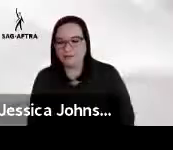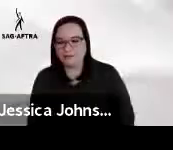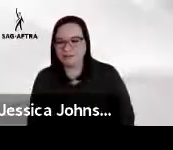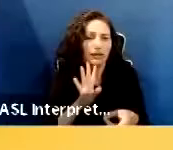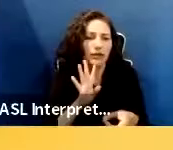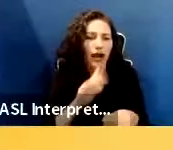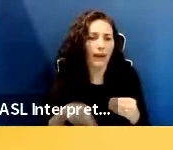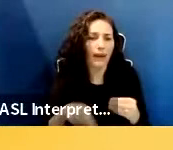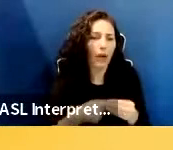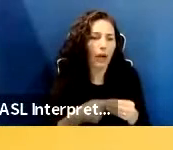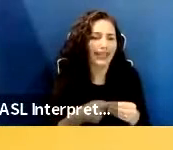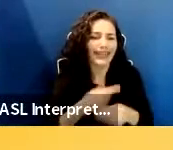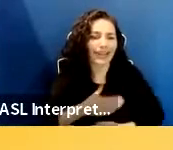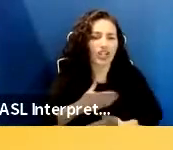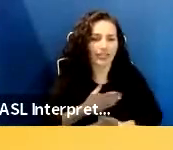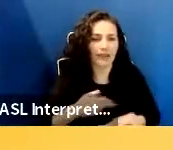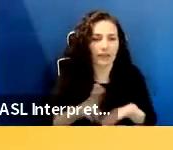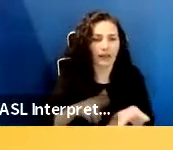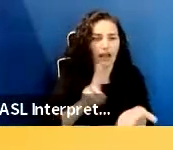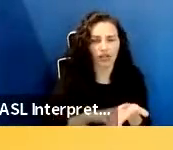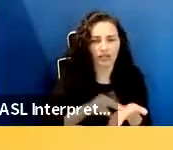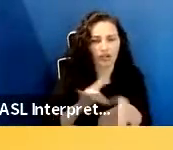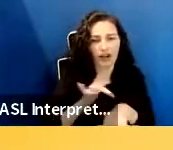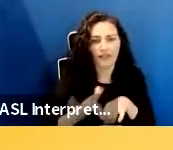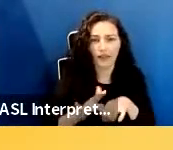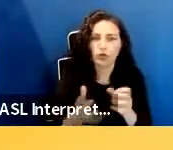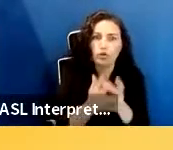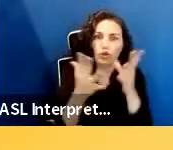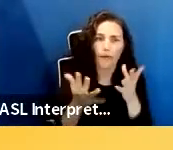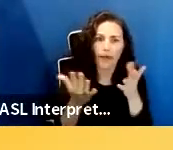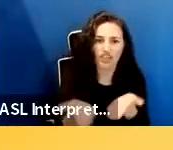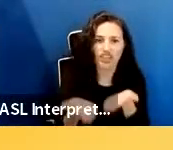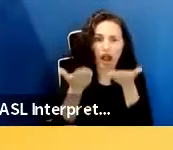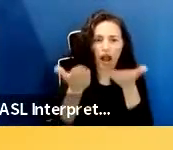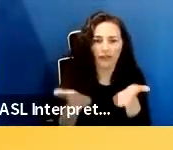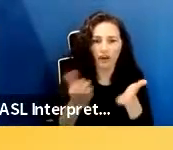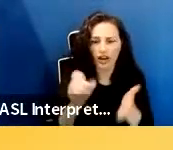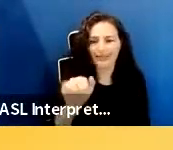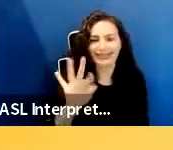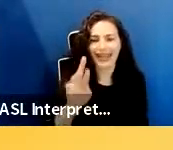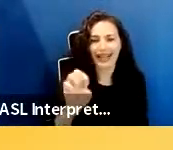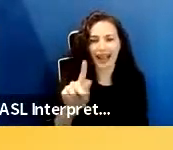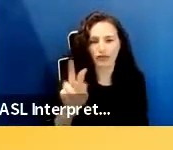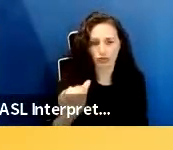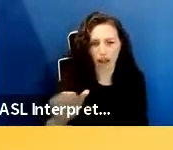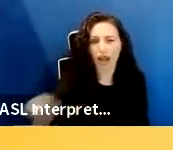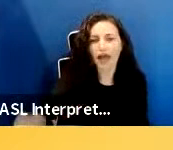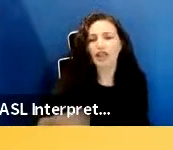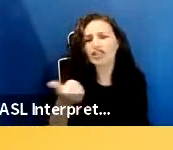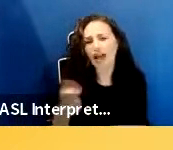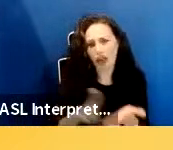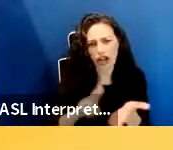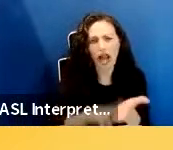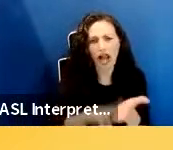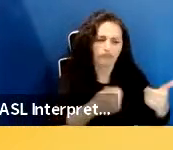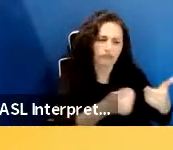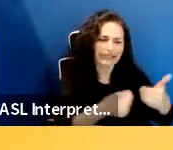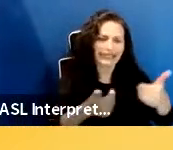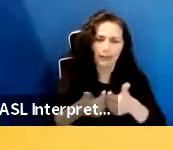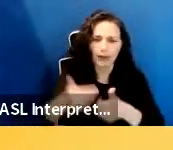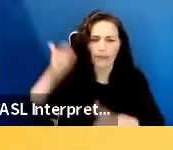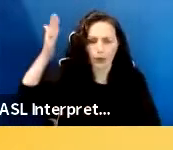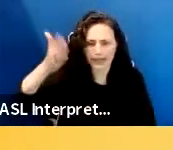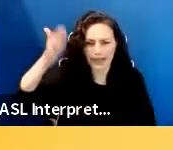available to you. We have a lot to offer at SAG-AFTRA, so there are other contracts for separate presentations such